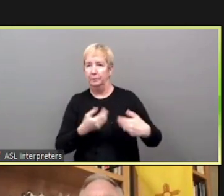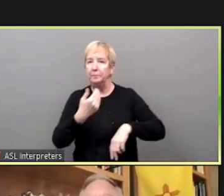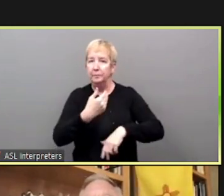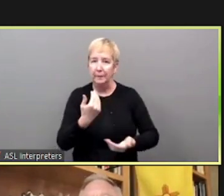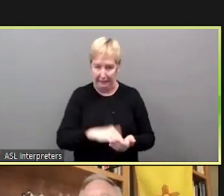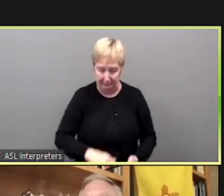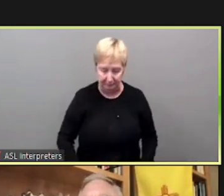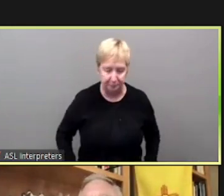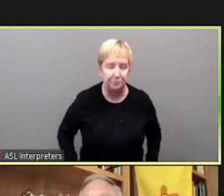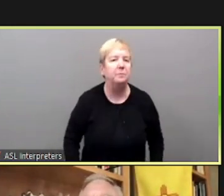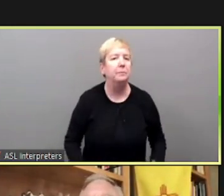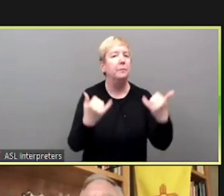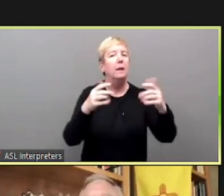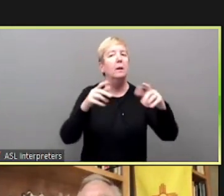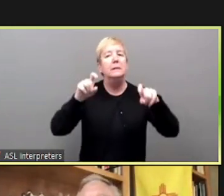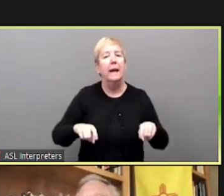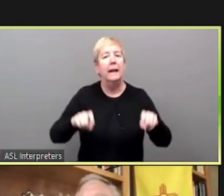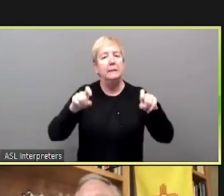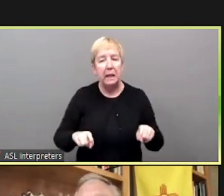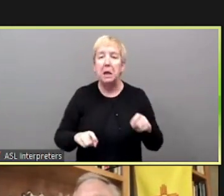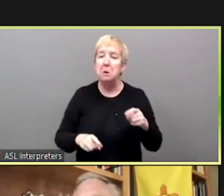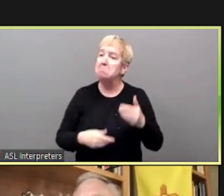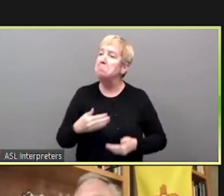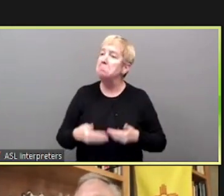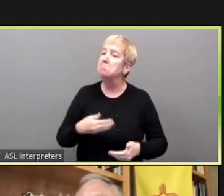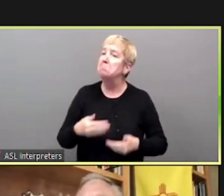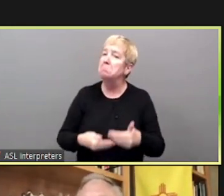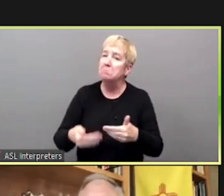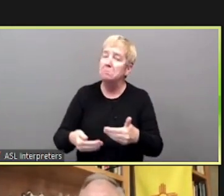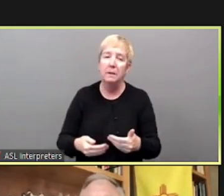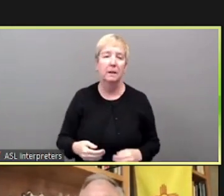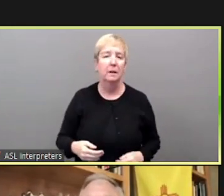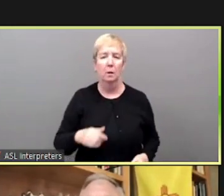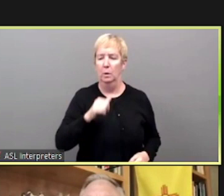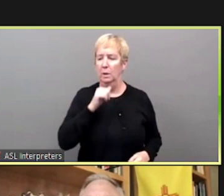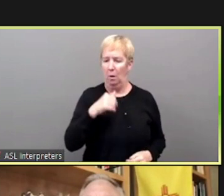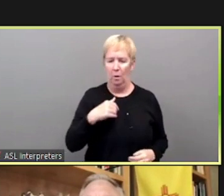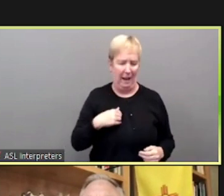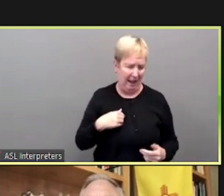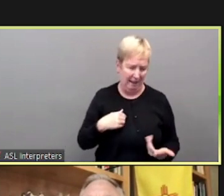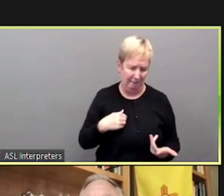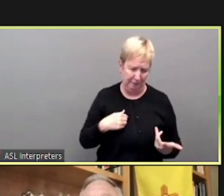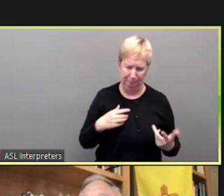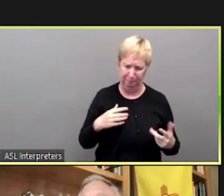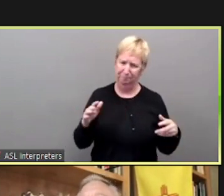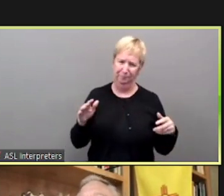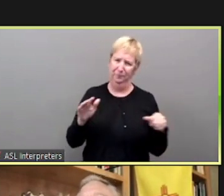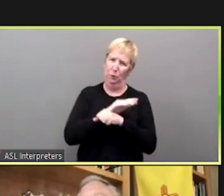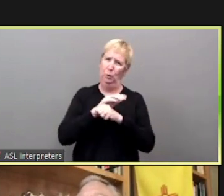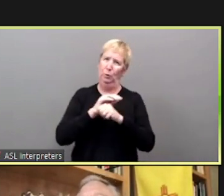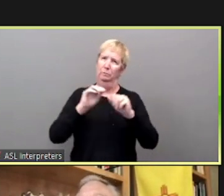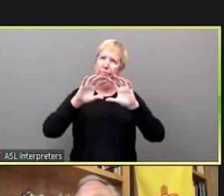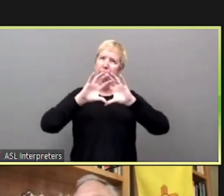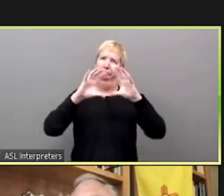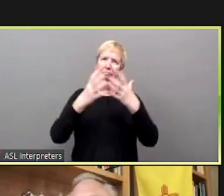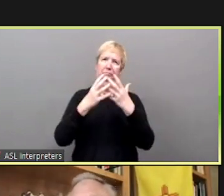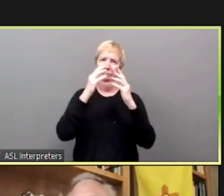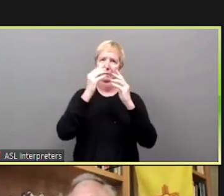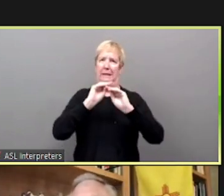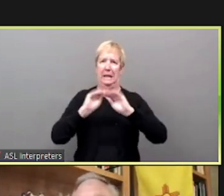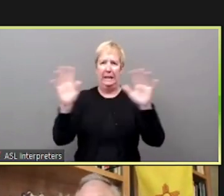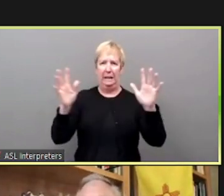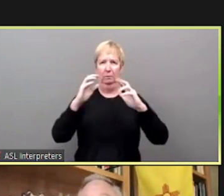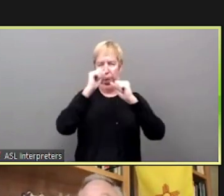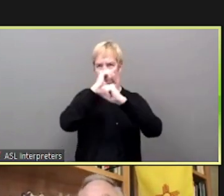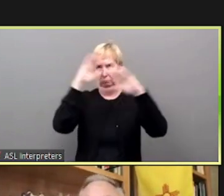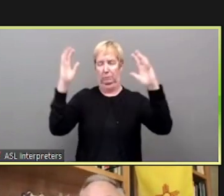Testing is continuing to keep up. We don't have a complete explanation for, what happened in